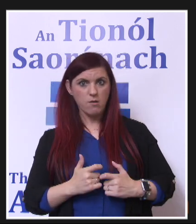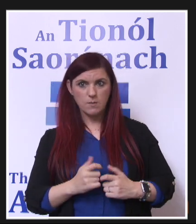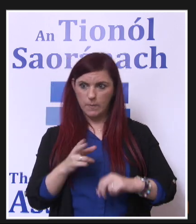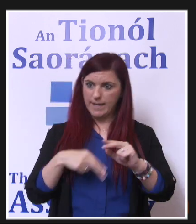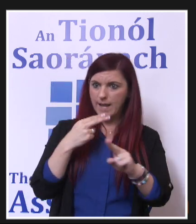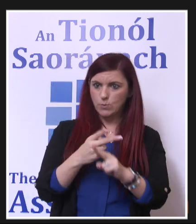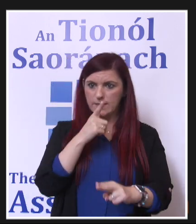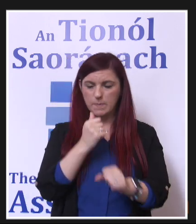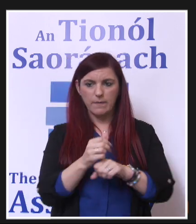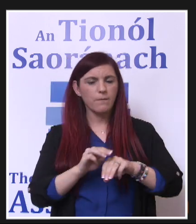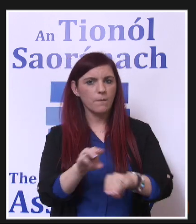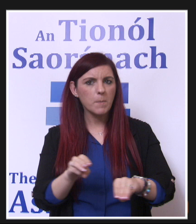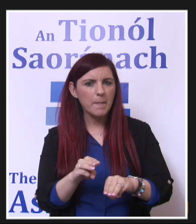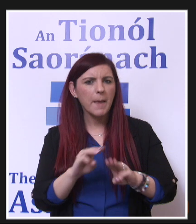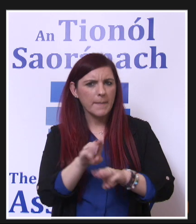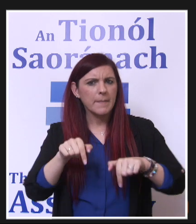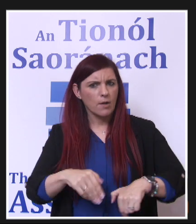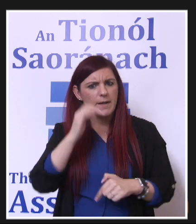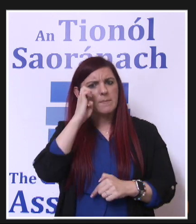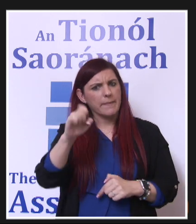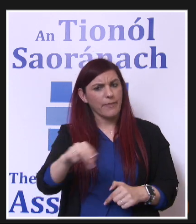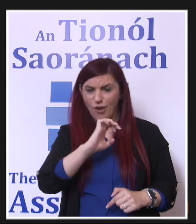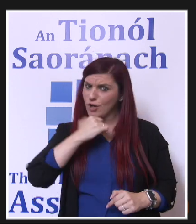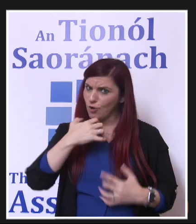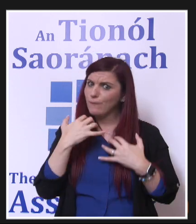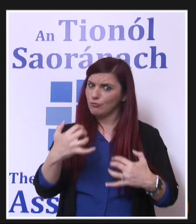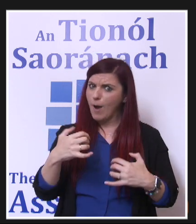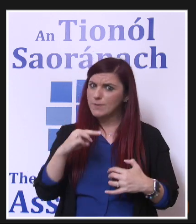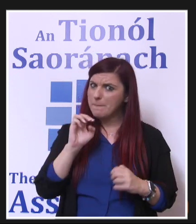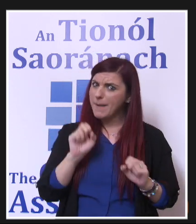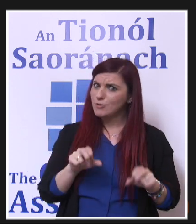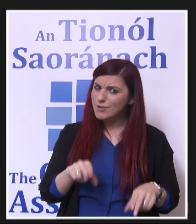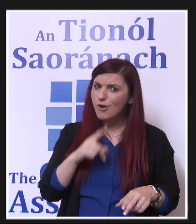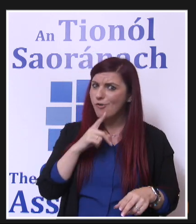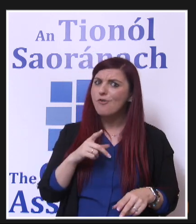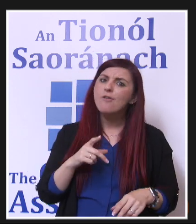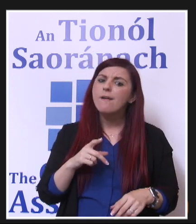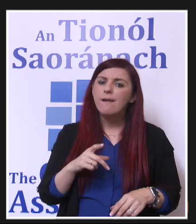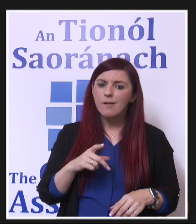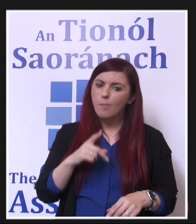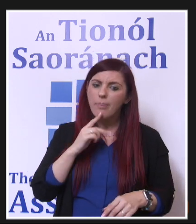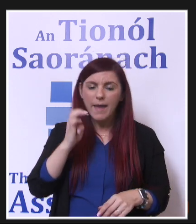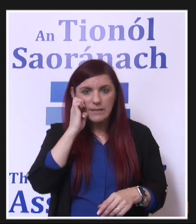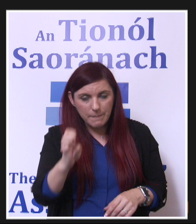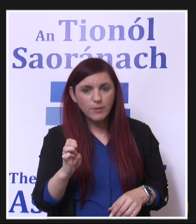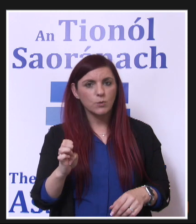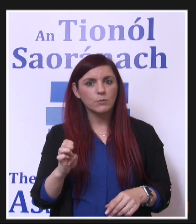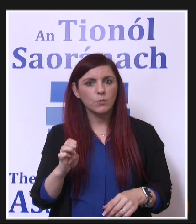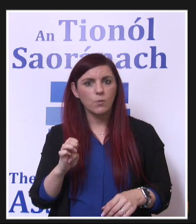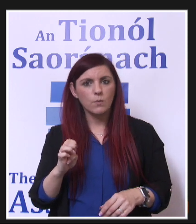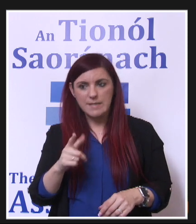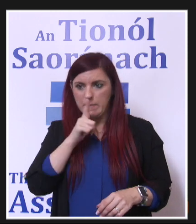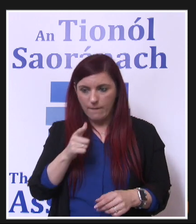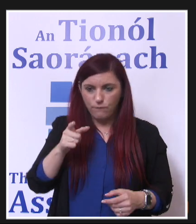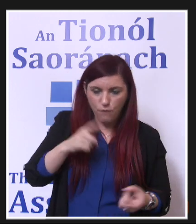that. They're a tough crowd here. They expect great people, but they want people to be tough for them. And I would